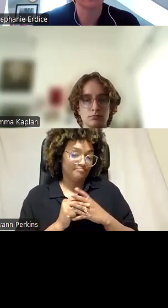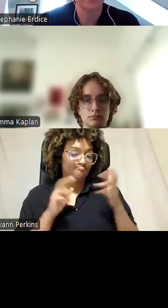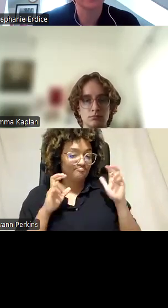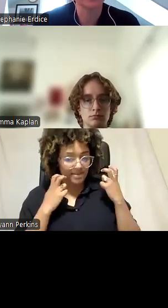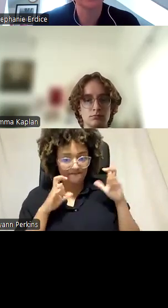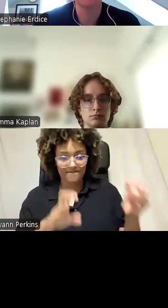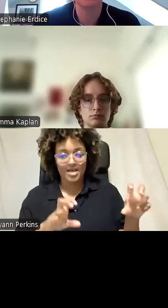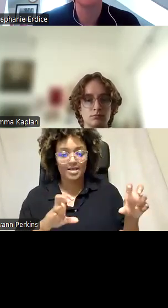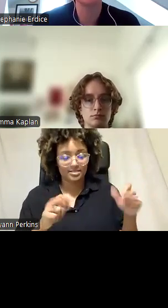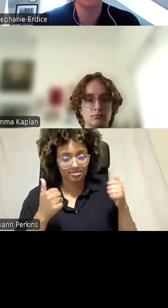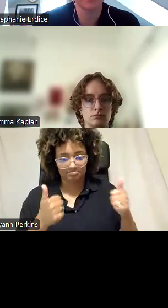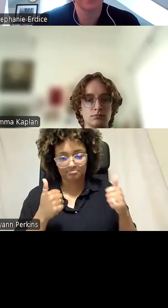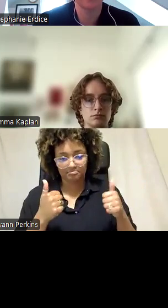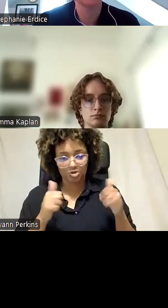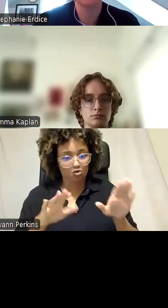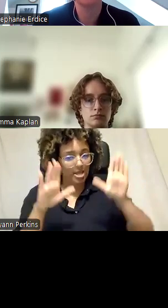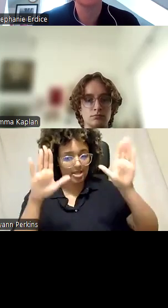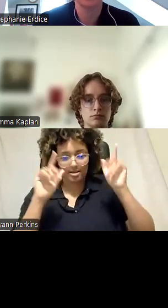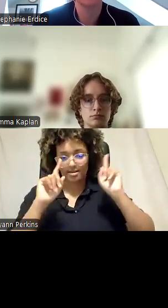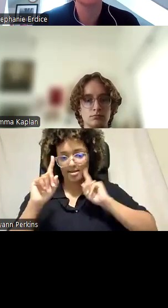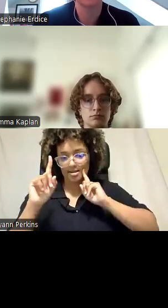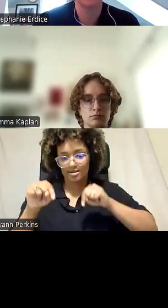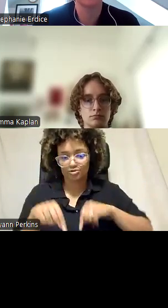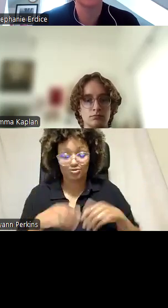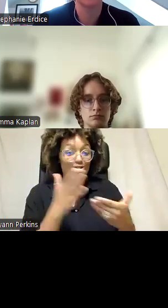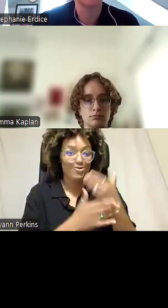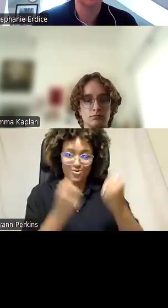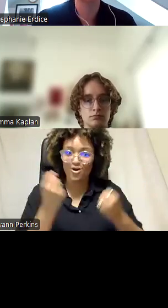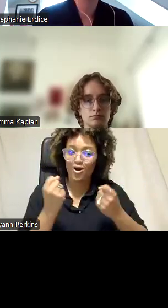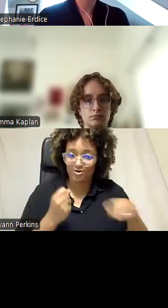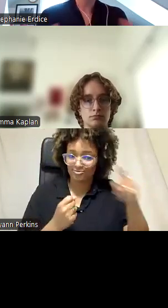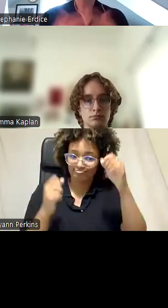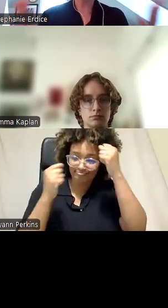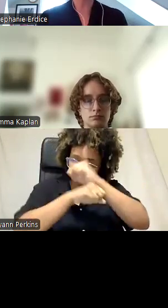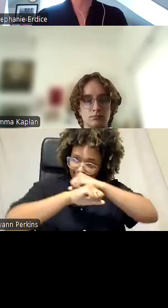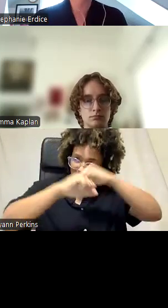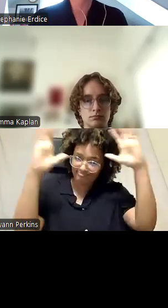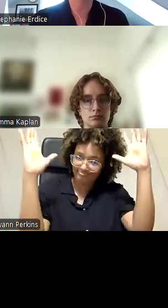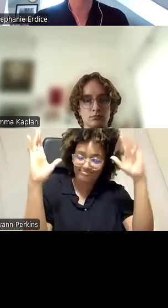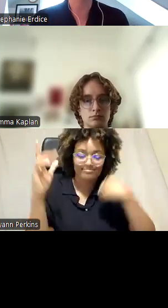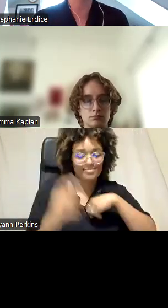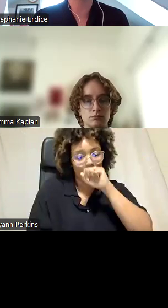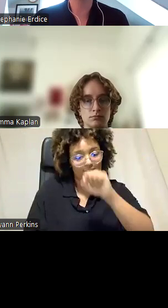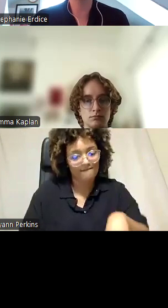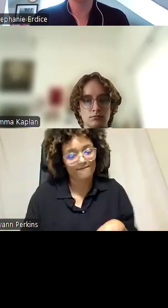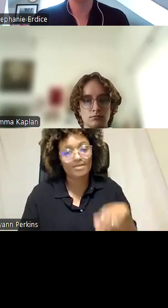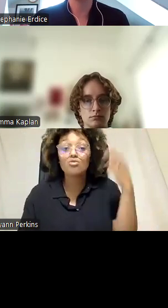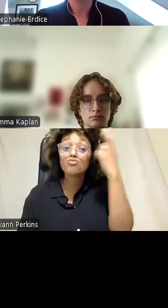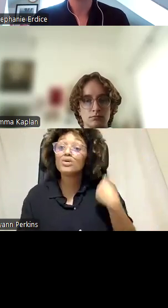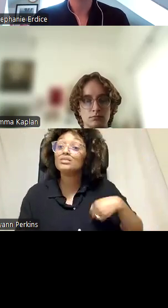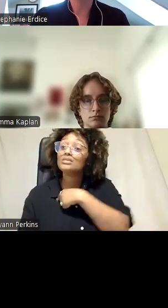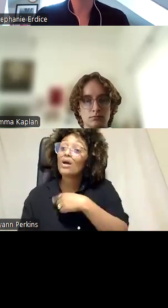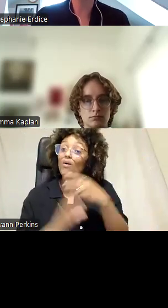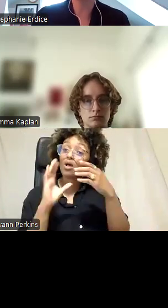lot of these great answers. We've got lots of people that are dreaming of new cars, which I also love. So the reason we do this is buying a new